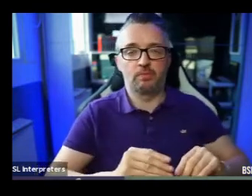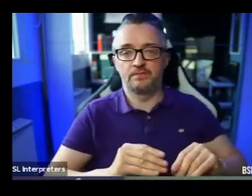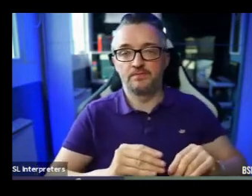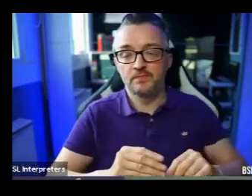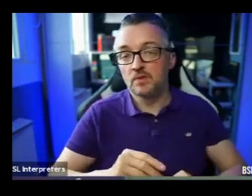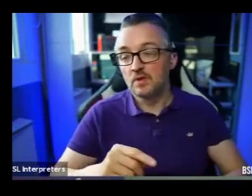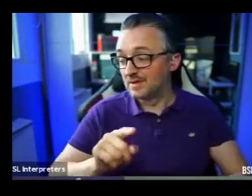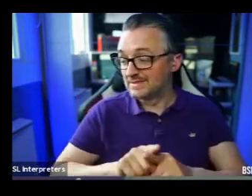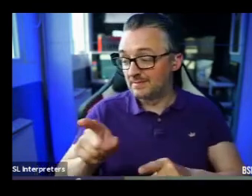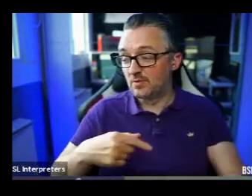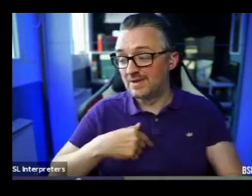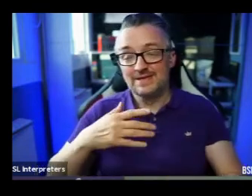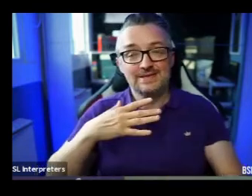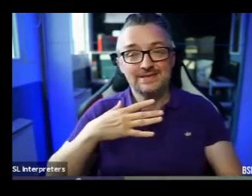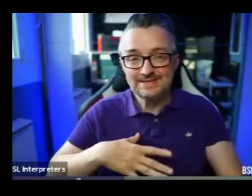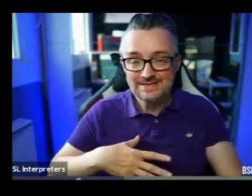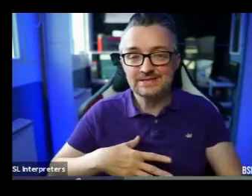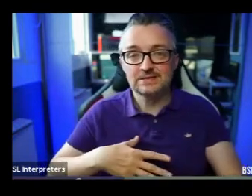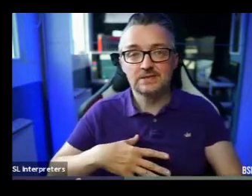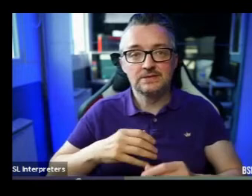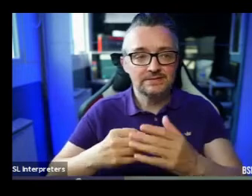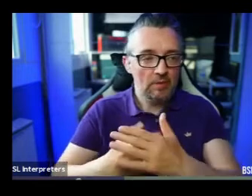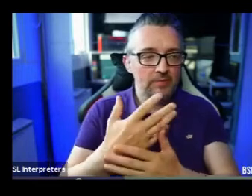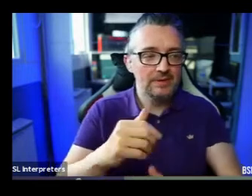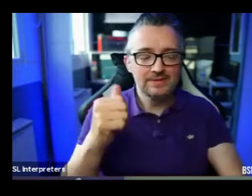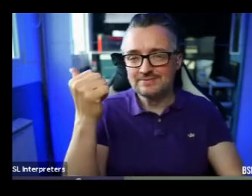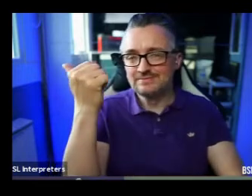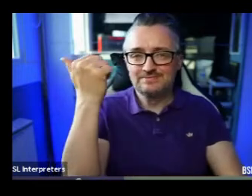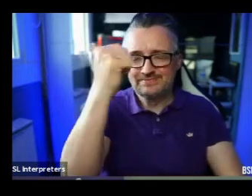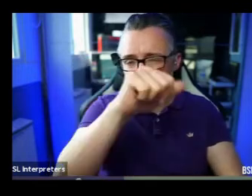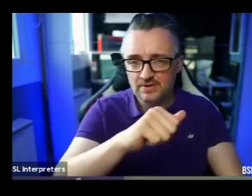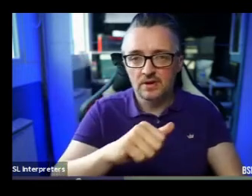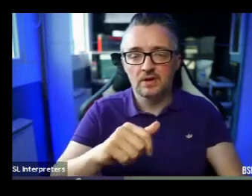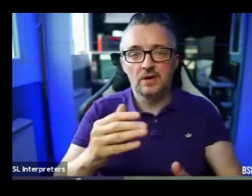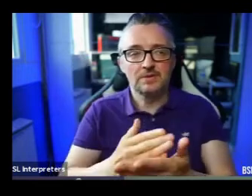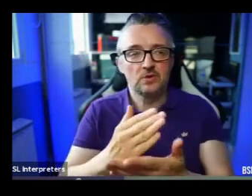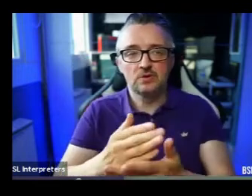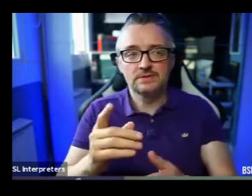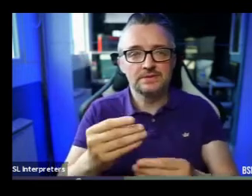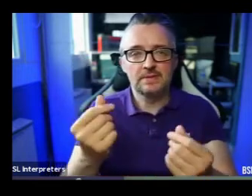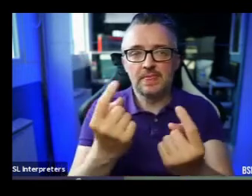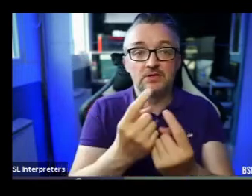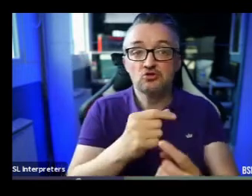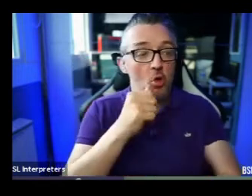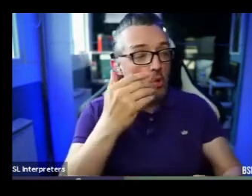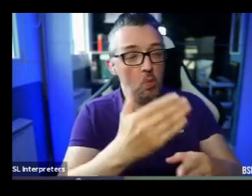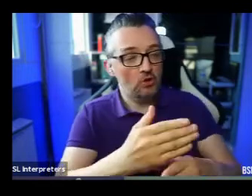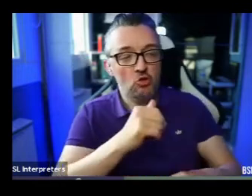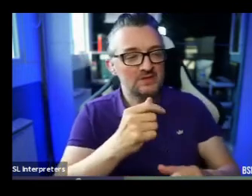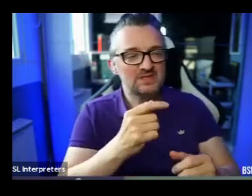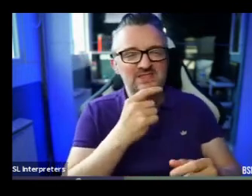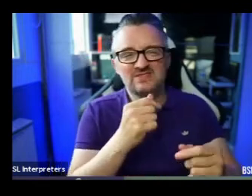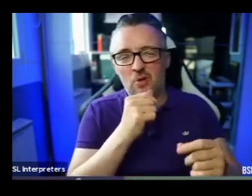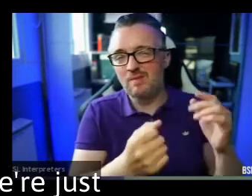at exnovating in healthcare. And we really need to develop expertise to stop doing things that don't matter, that